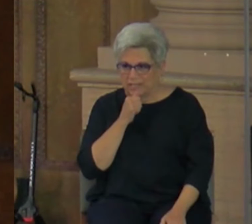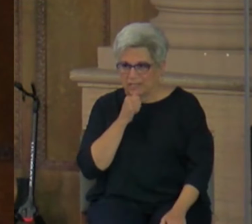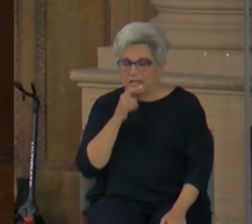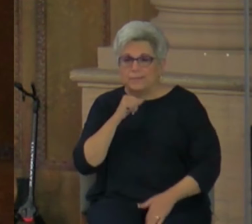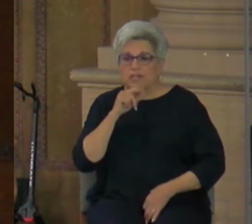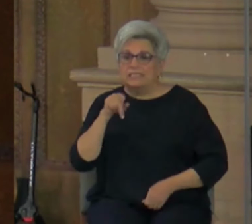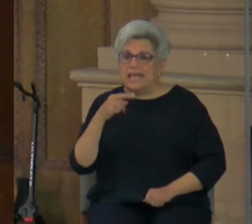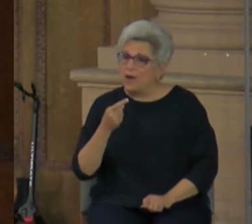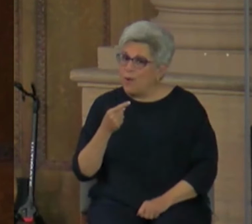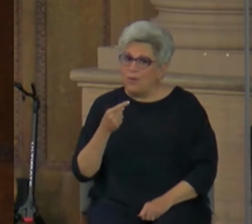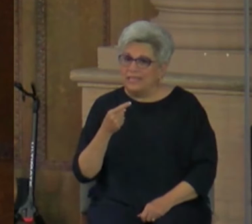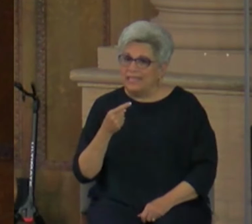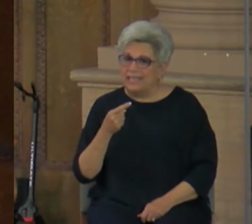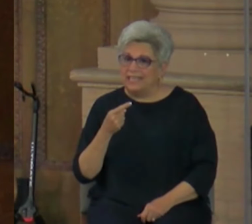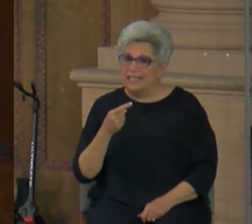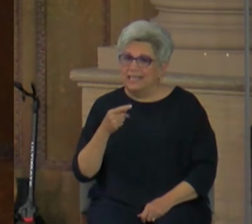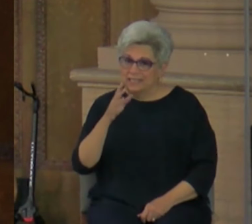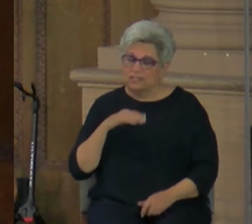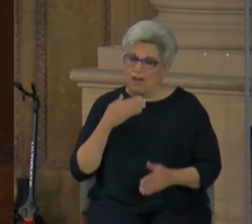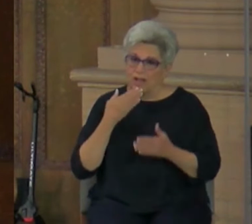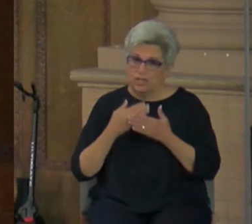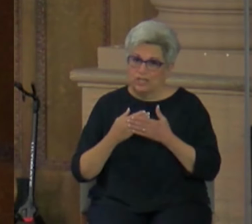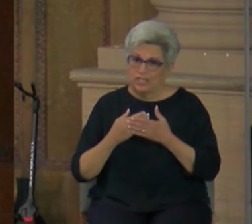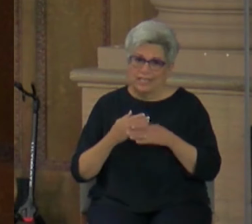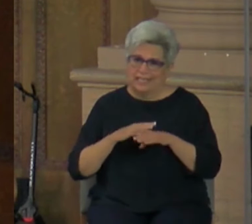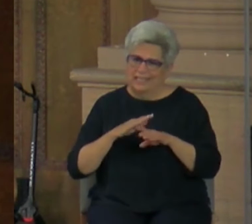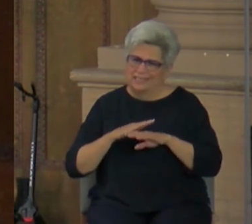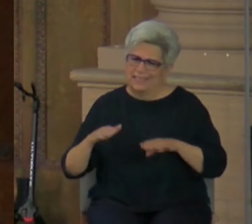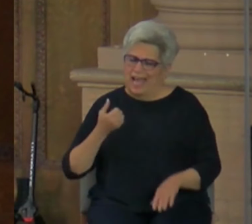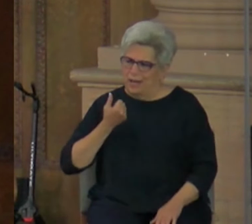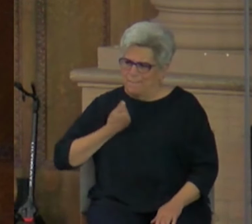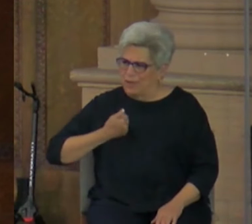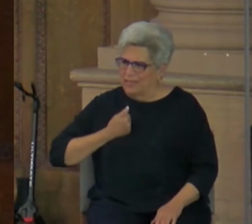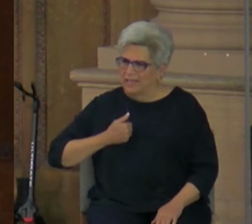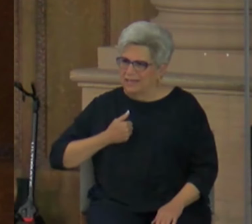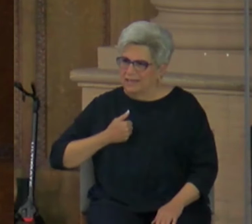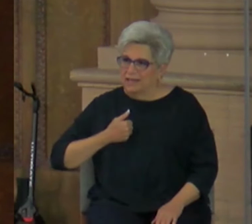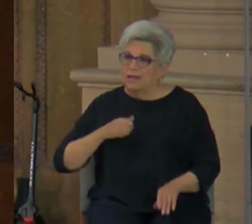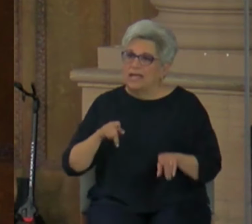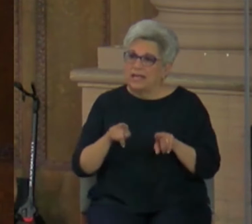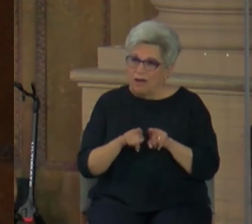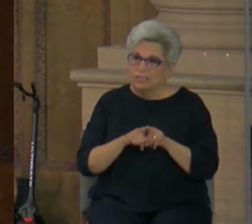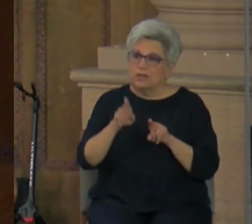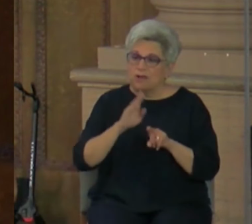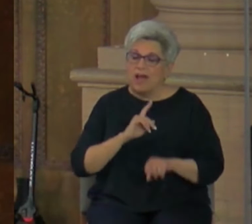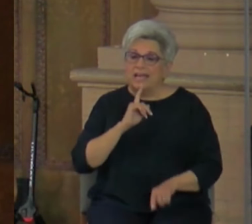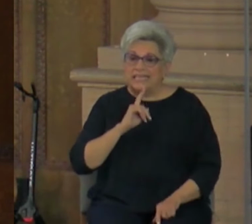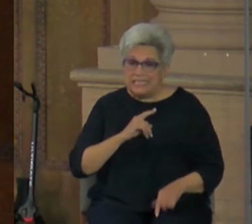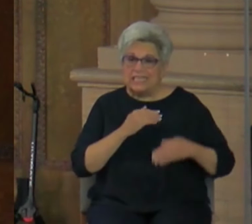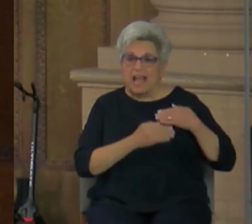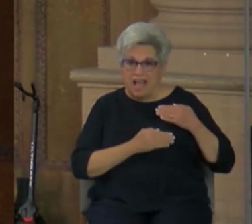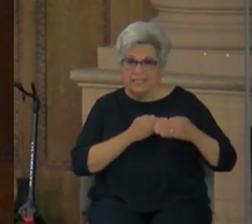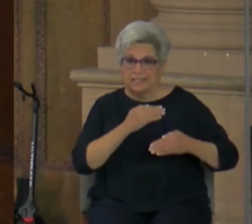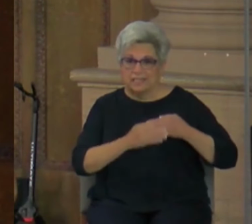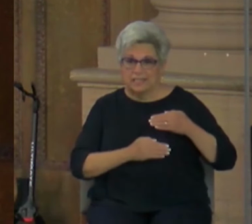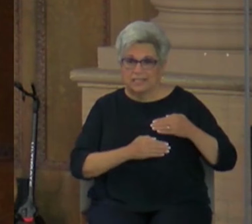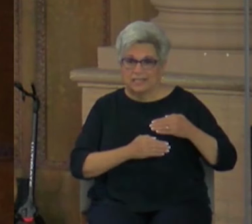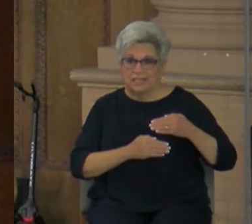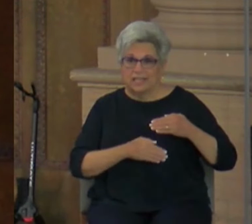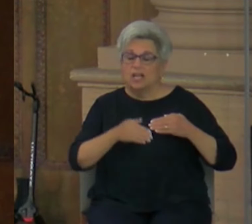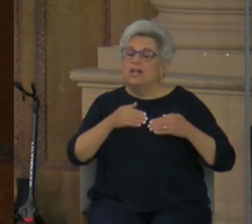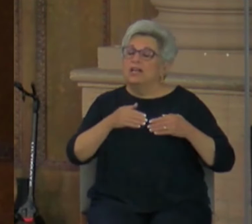God not a bully like Job said he would be, but he was kind. And God's response to Job at the end is definitely stern. He